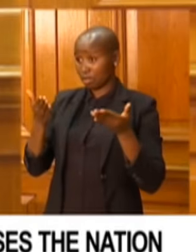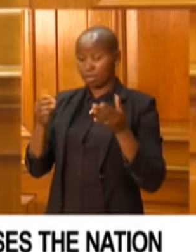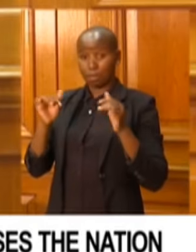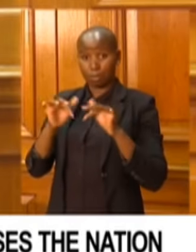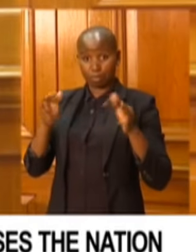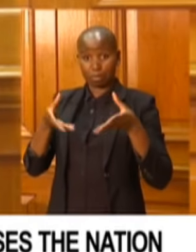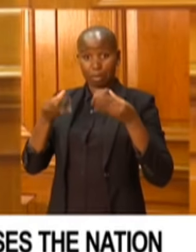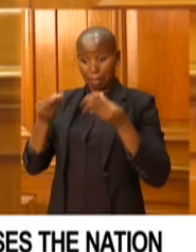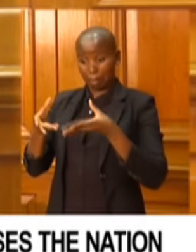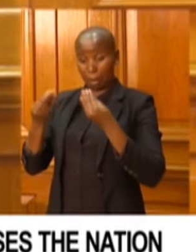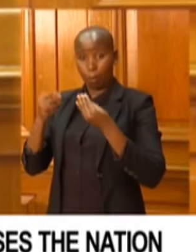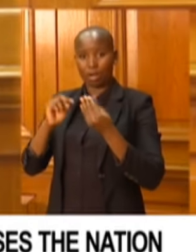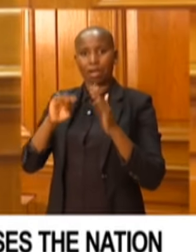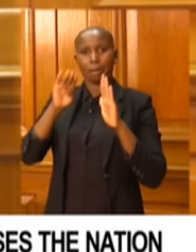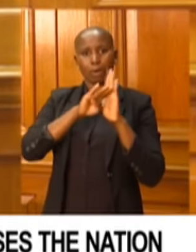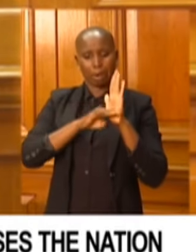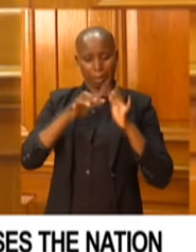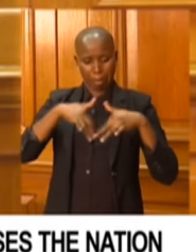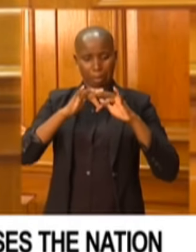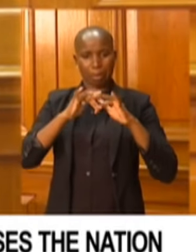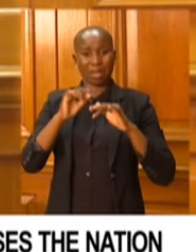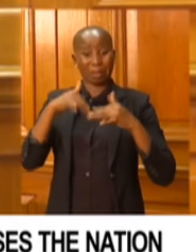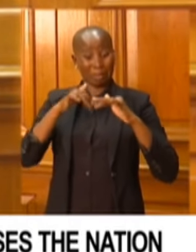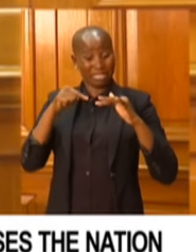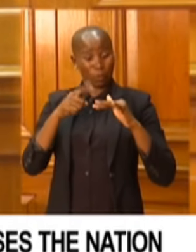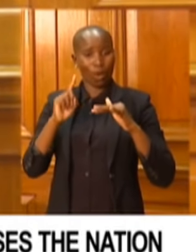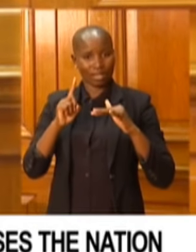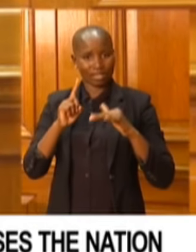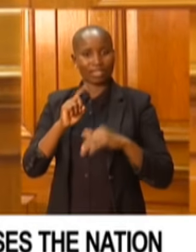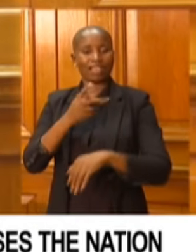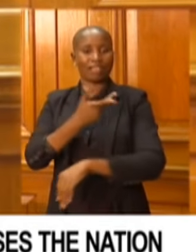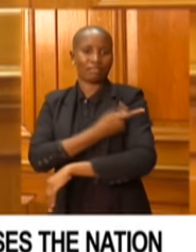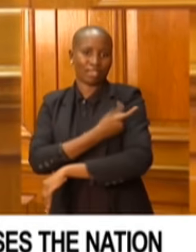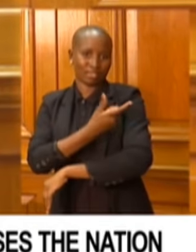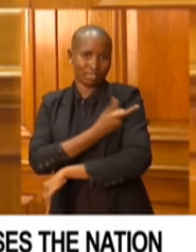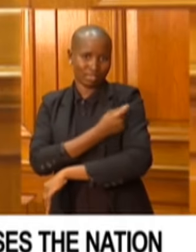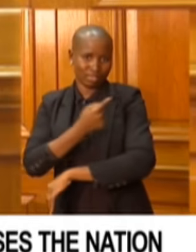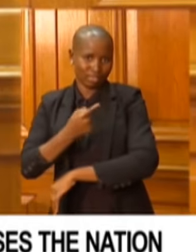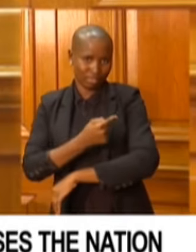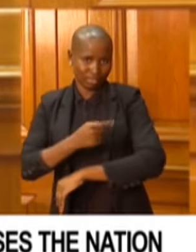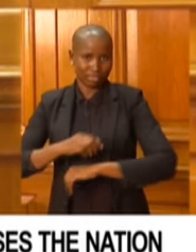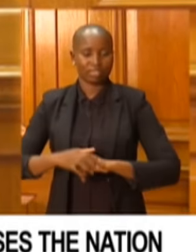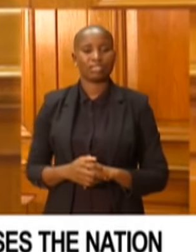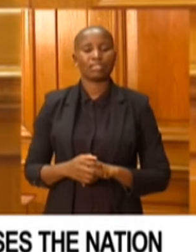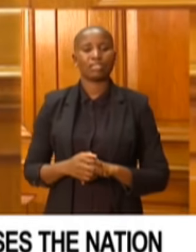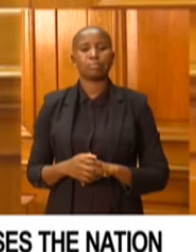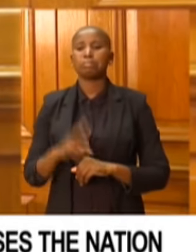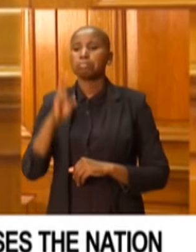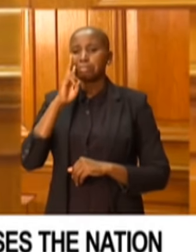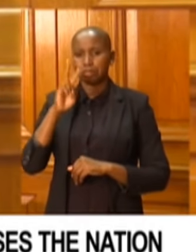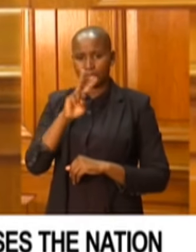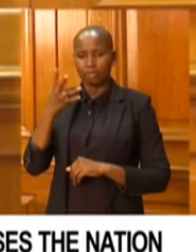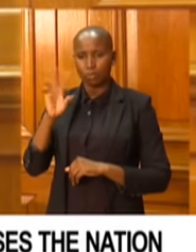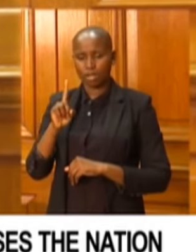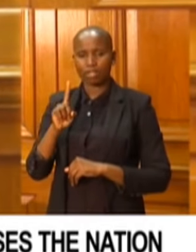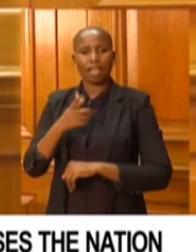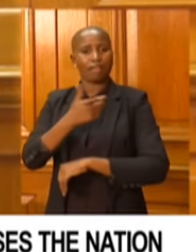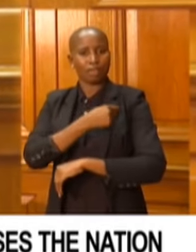program of vaccination. The development of several effective vaccines is the